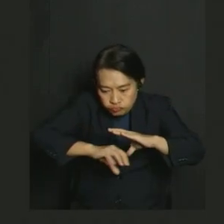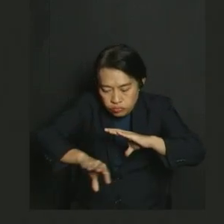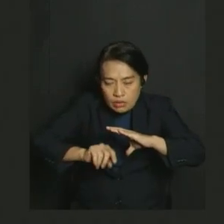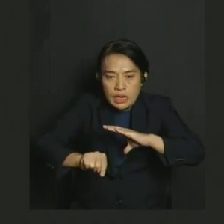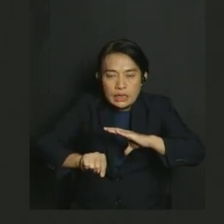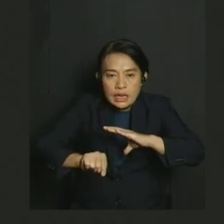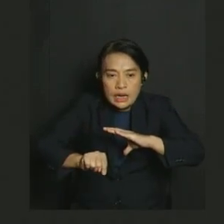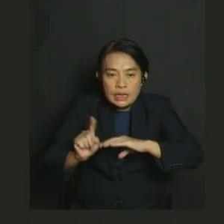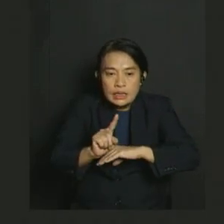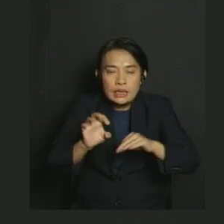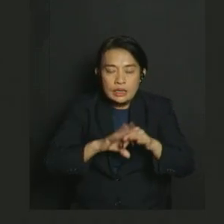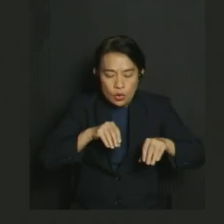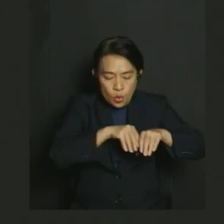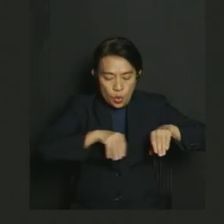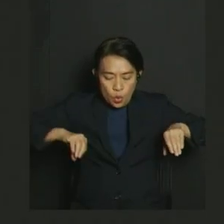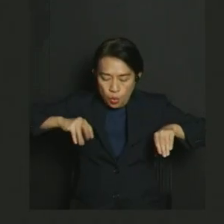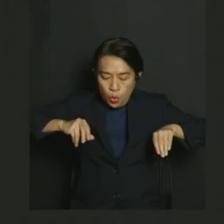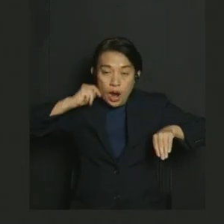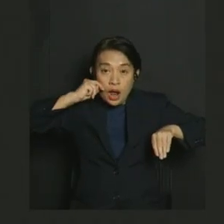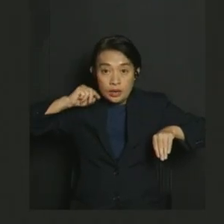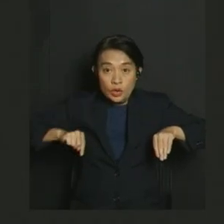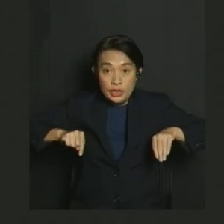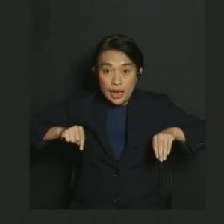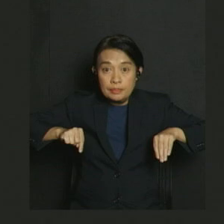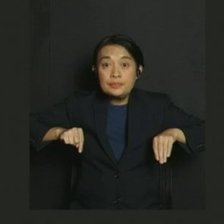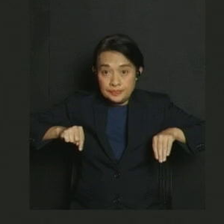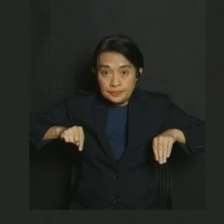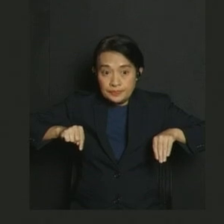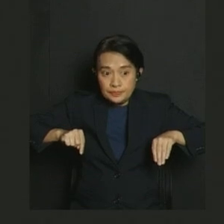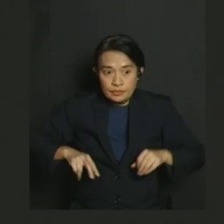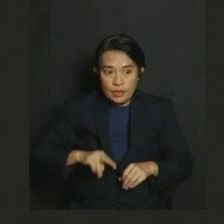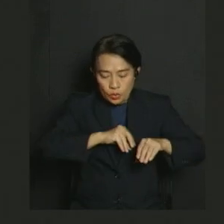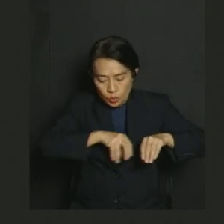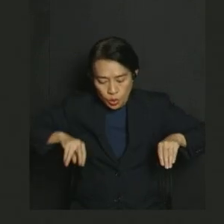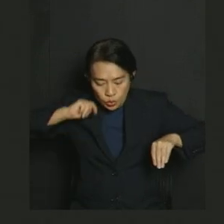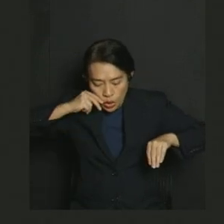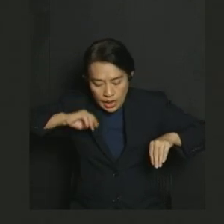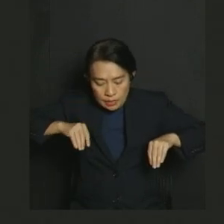So yeah, so we need the local sewer to ensure that the water go to the